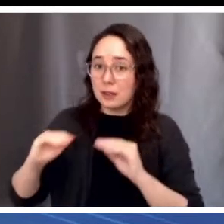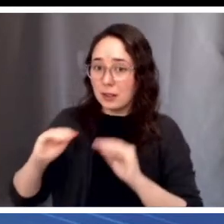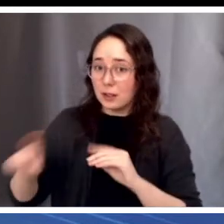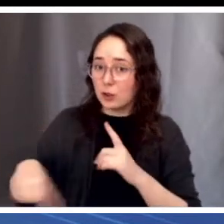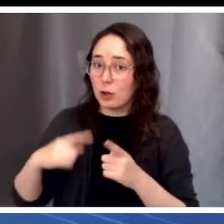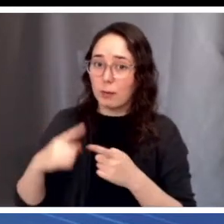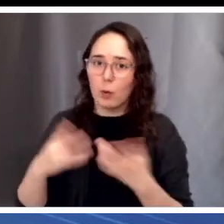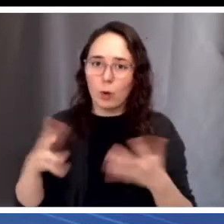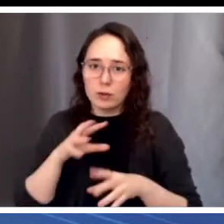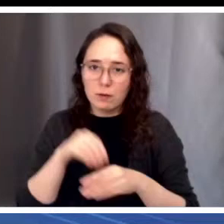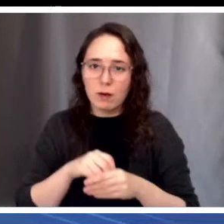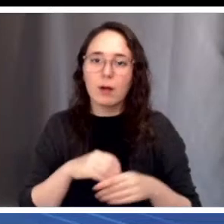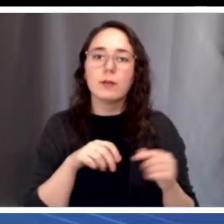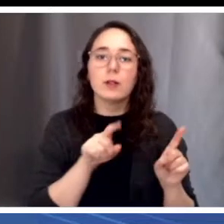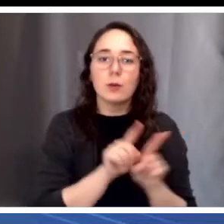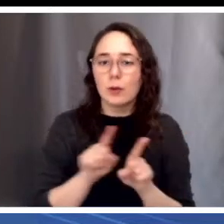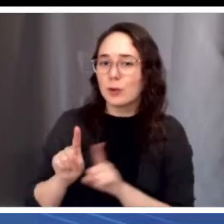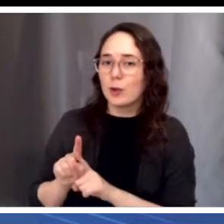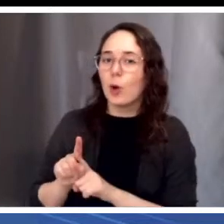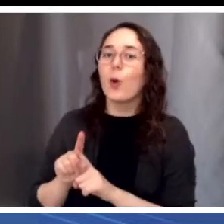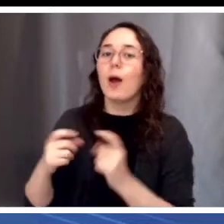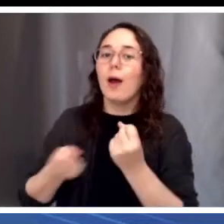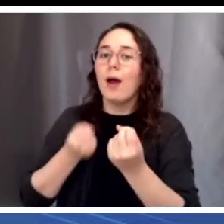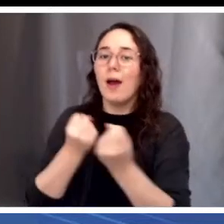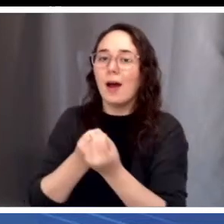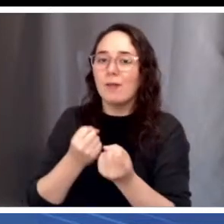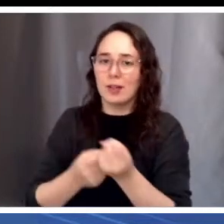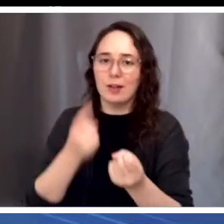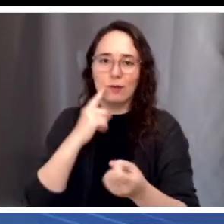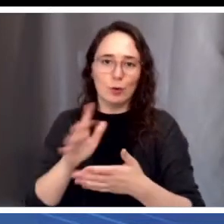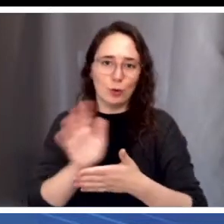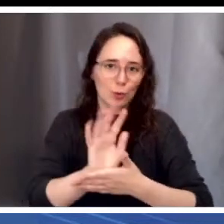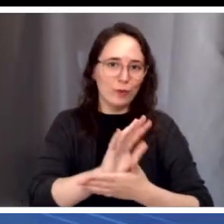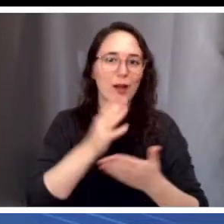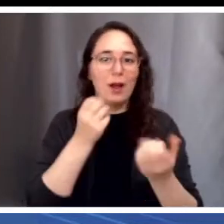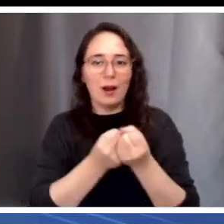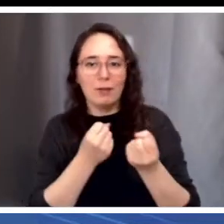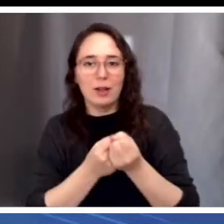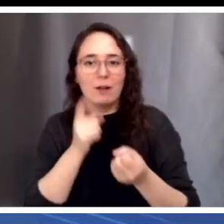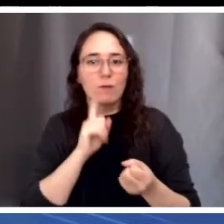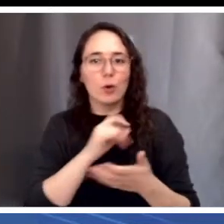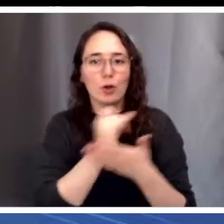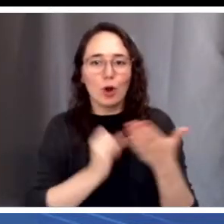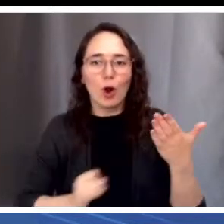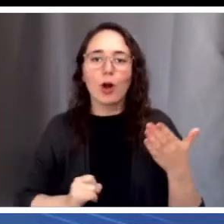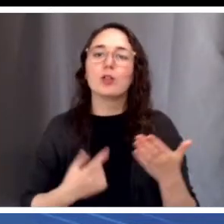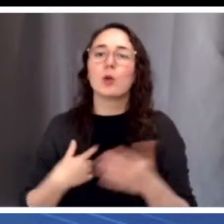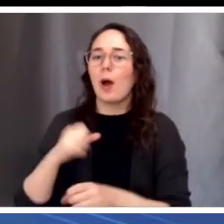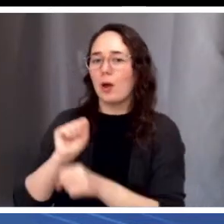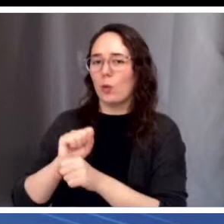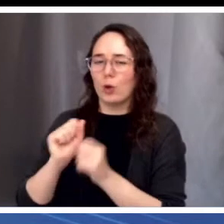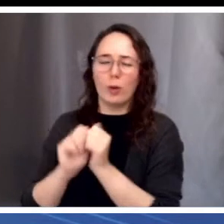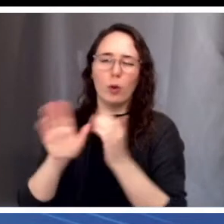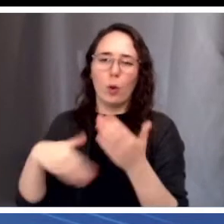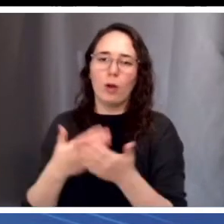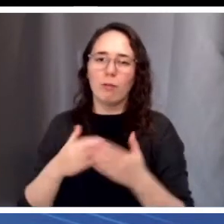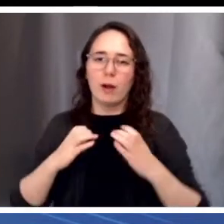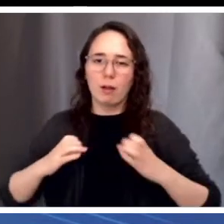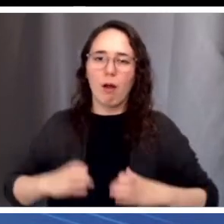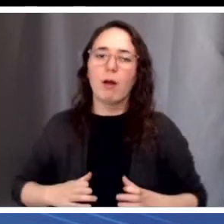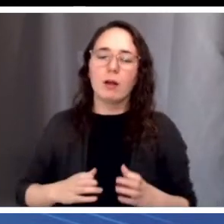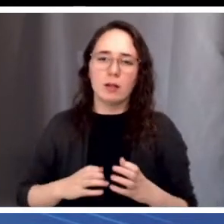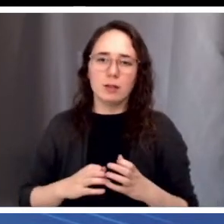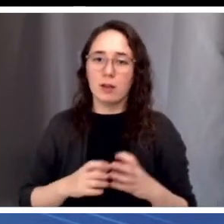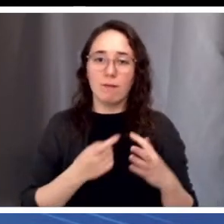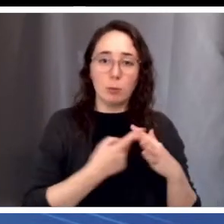for your film and your artistry, that it reaches all these audiences. So I actually work with every client through the distribution process, to be sure the